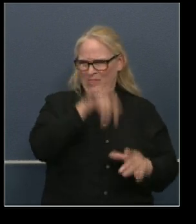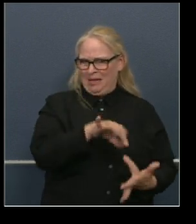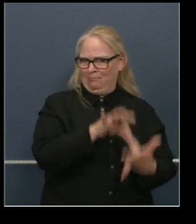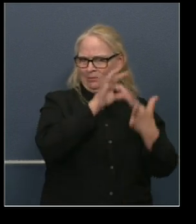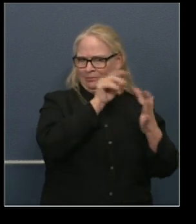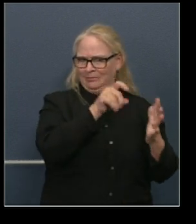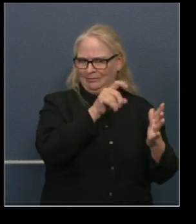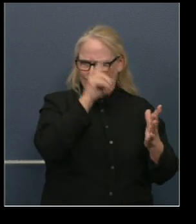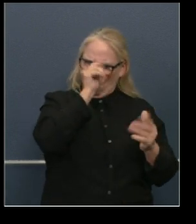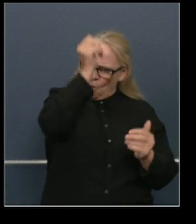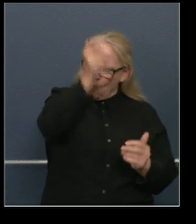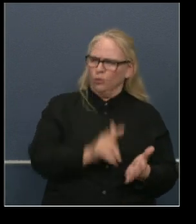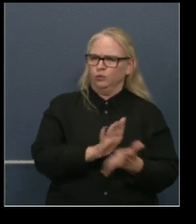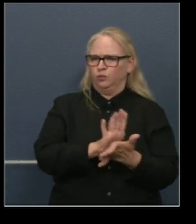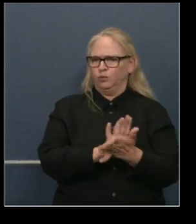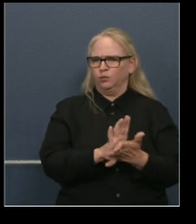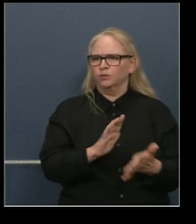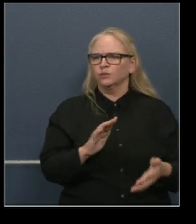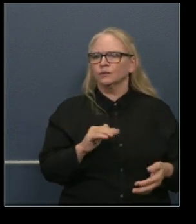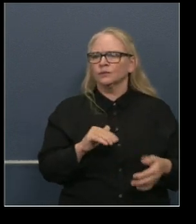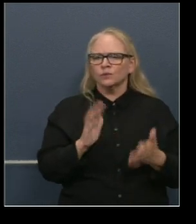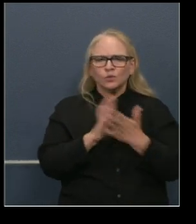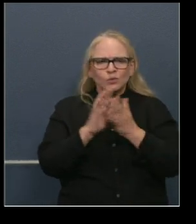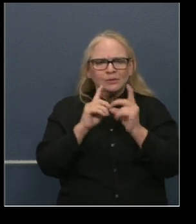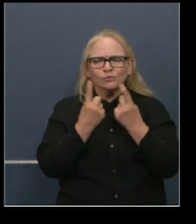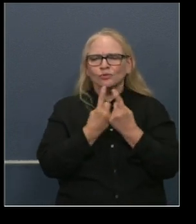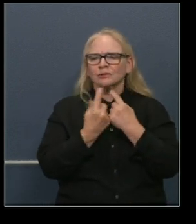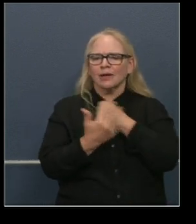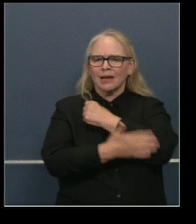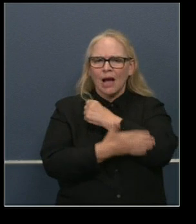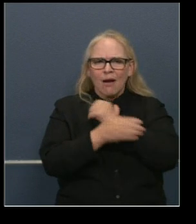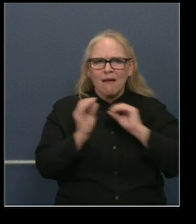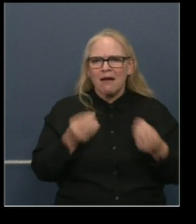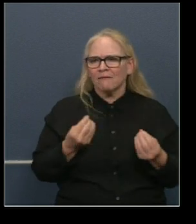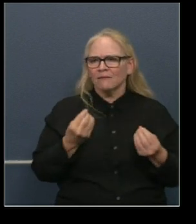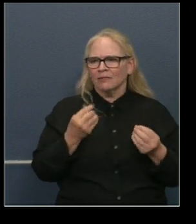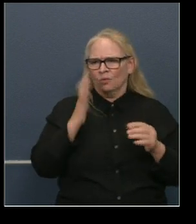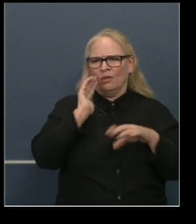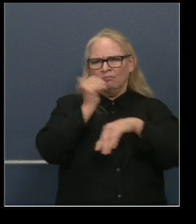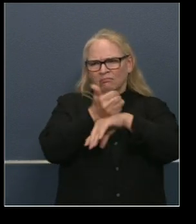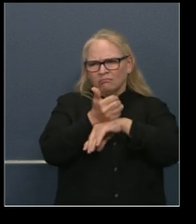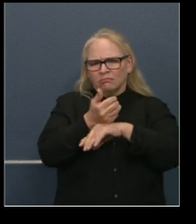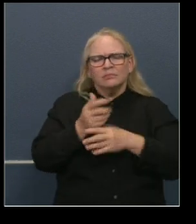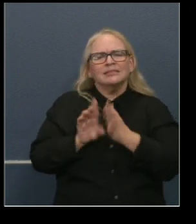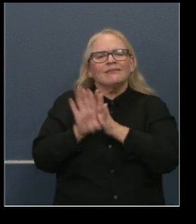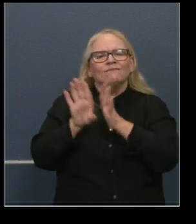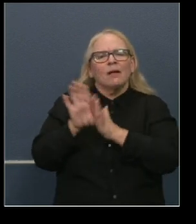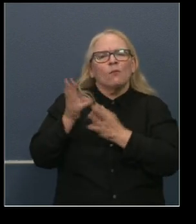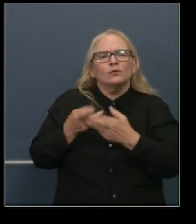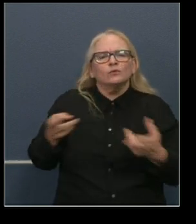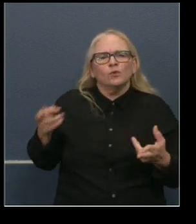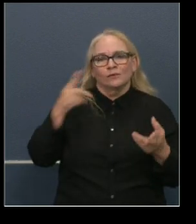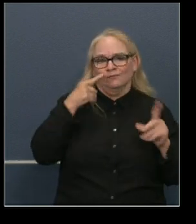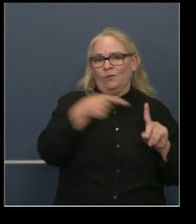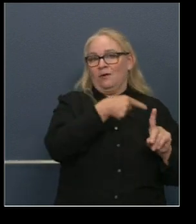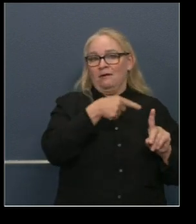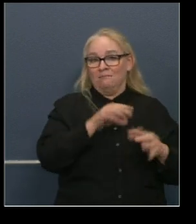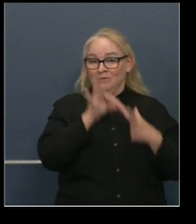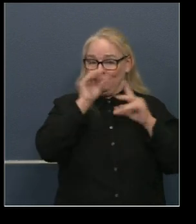and county offices have been developing resources, many of them targeted for students with special education